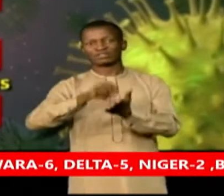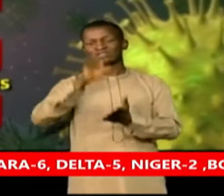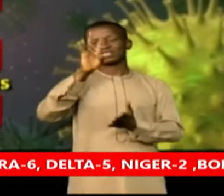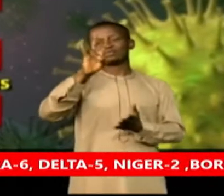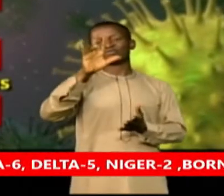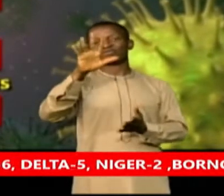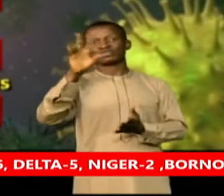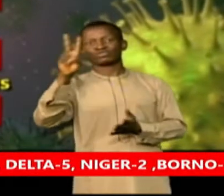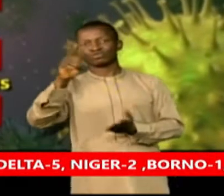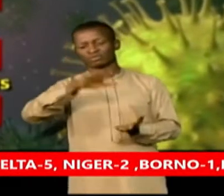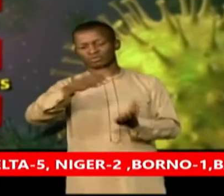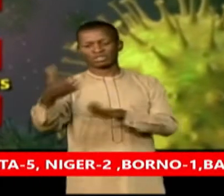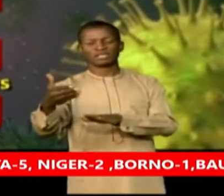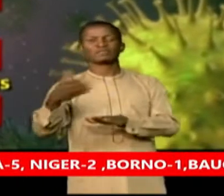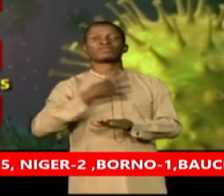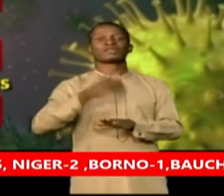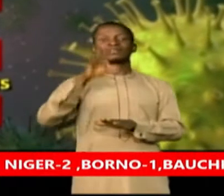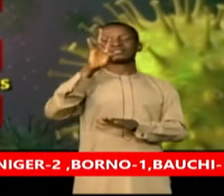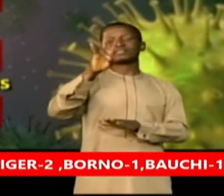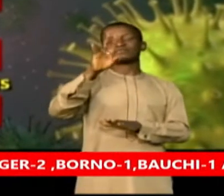24,752 deaths and